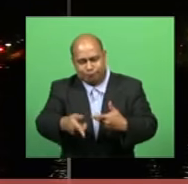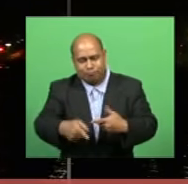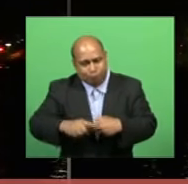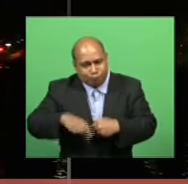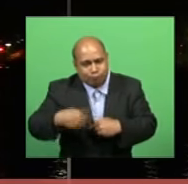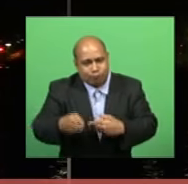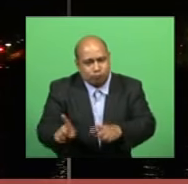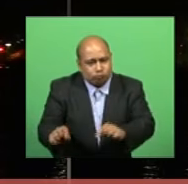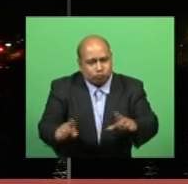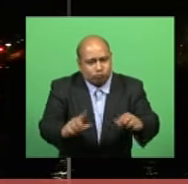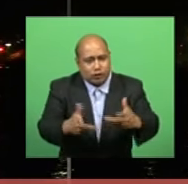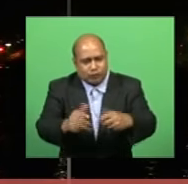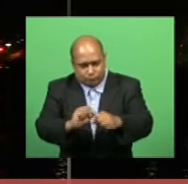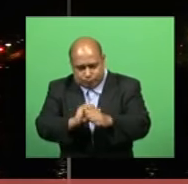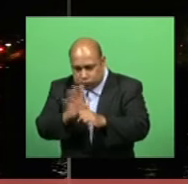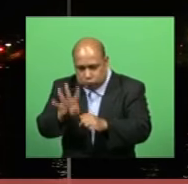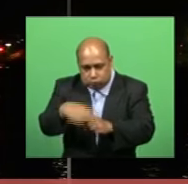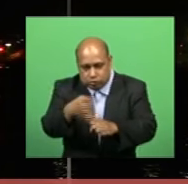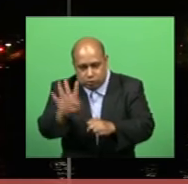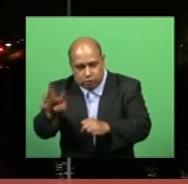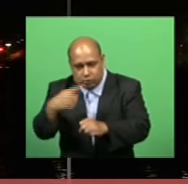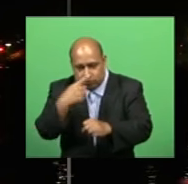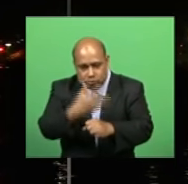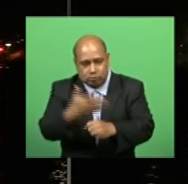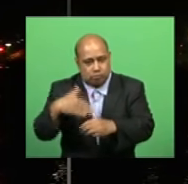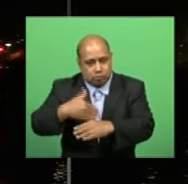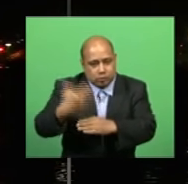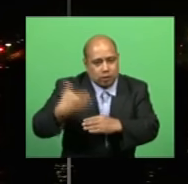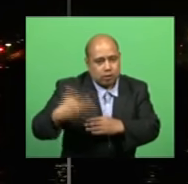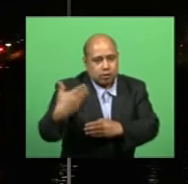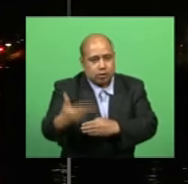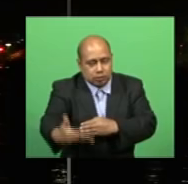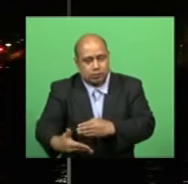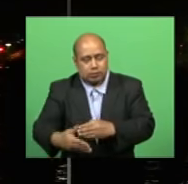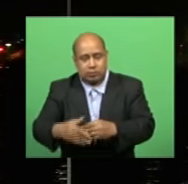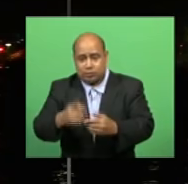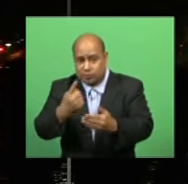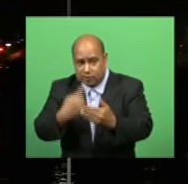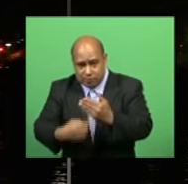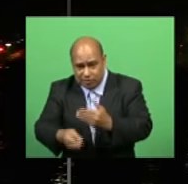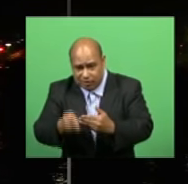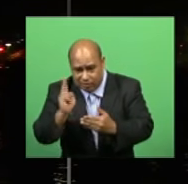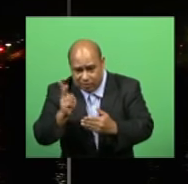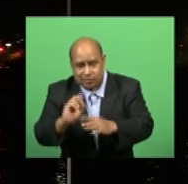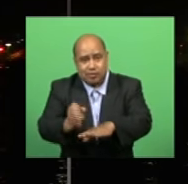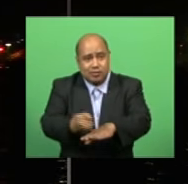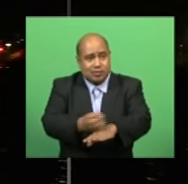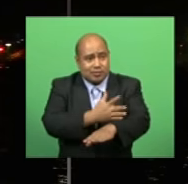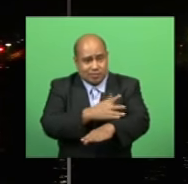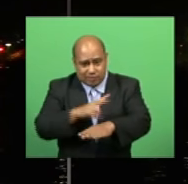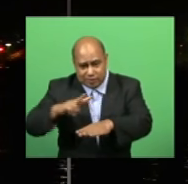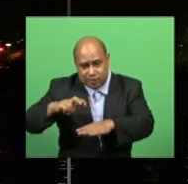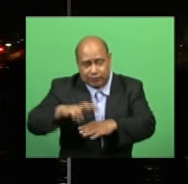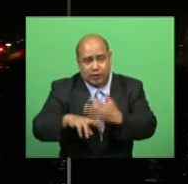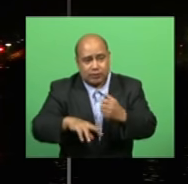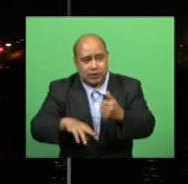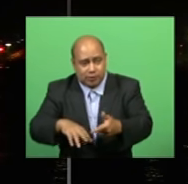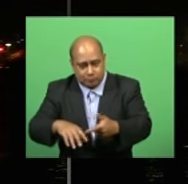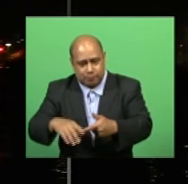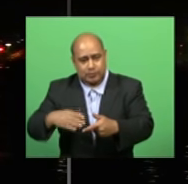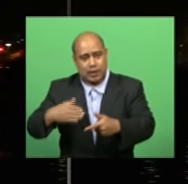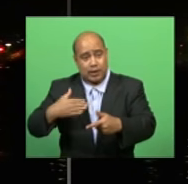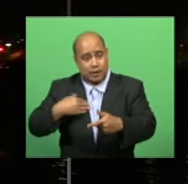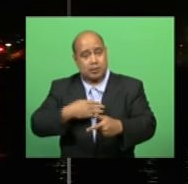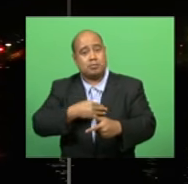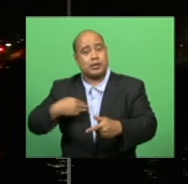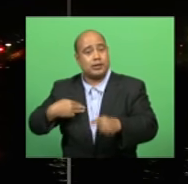testing on a daily basis to ensure any resurgence of the virus is nipped in the bud. The Health Ministry says their testing capacity